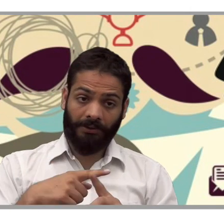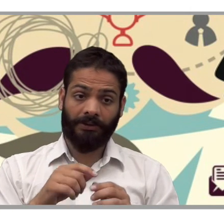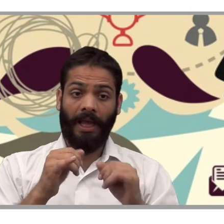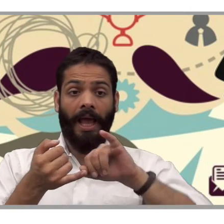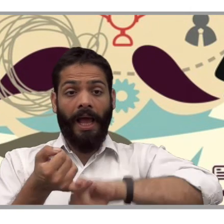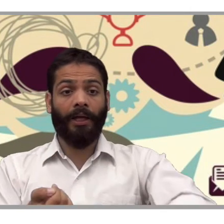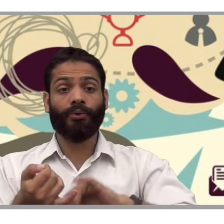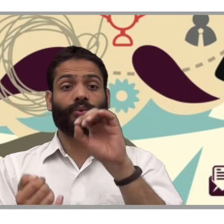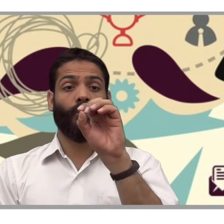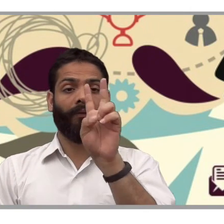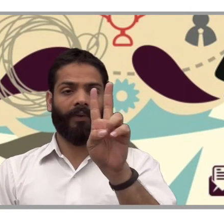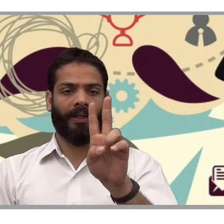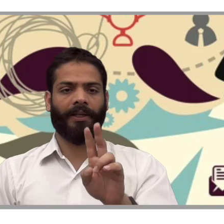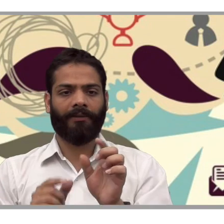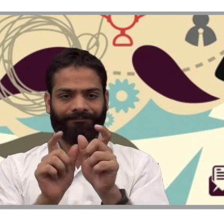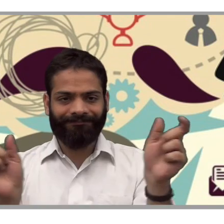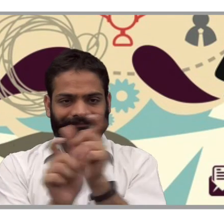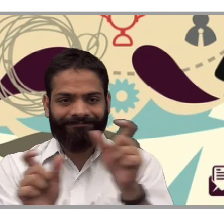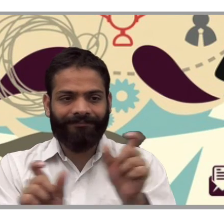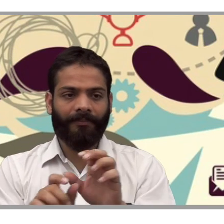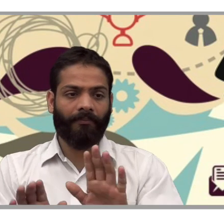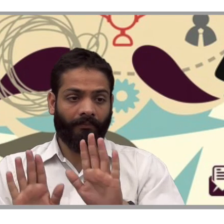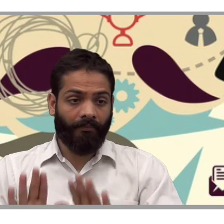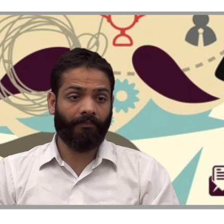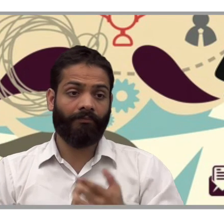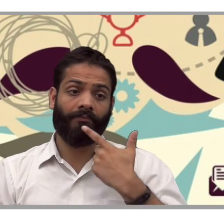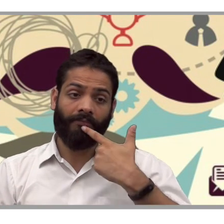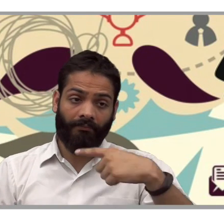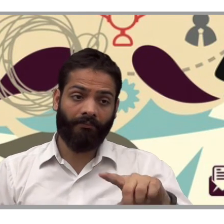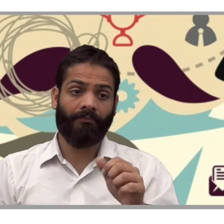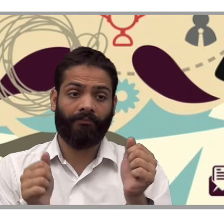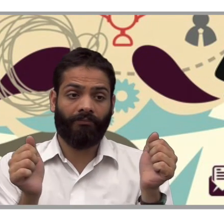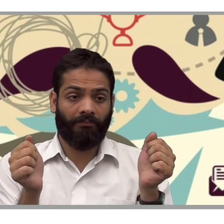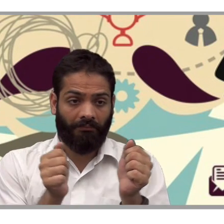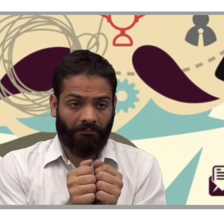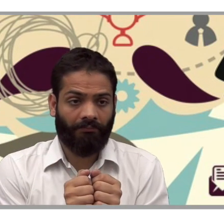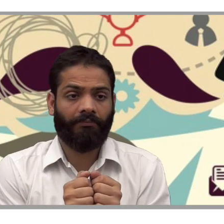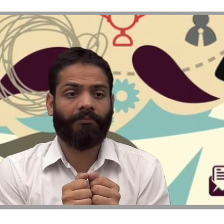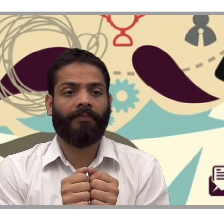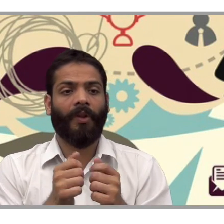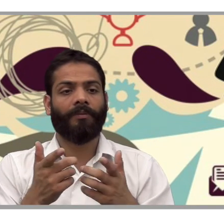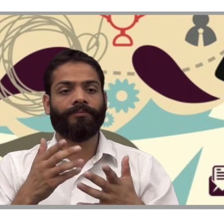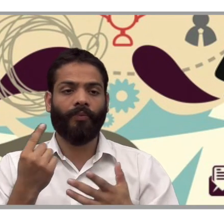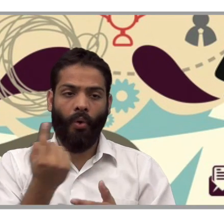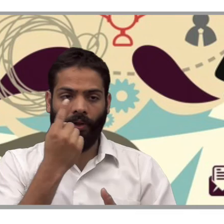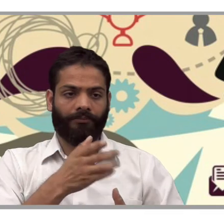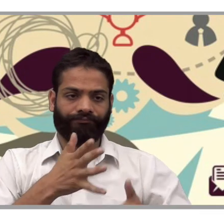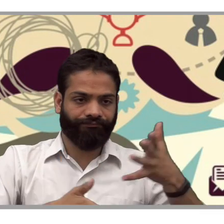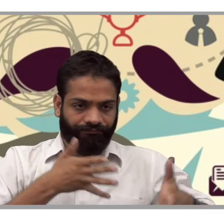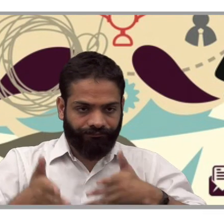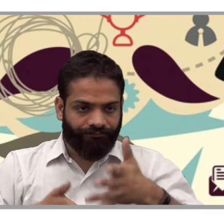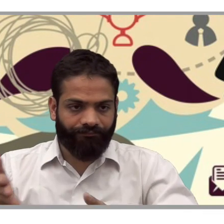are determined by the verb typology, as observed by Quadros in 2003.